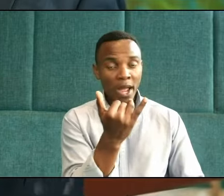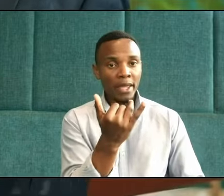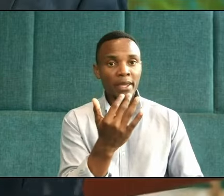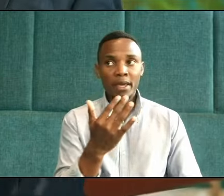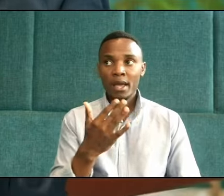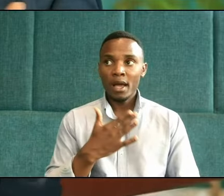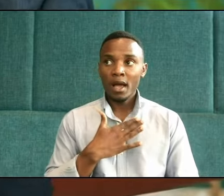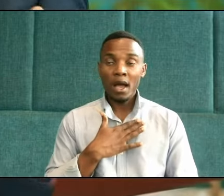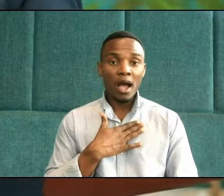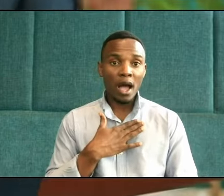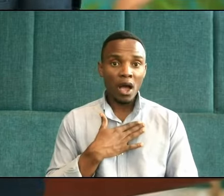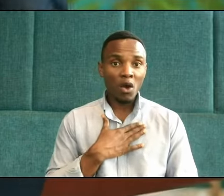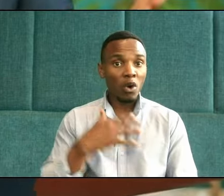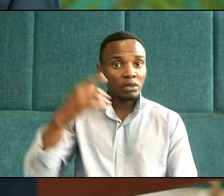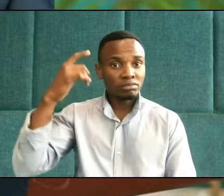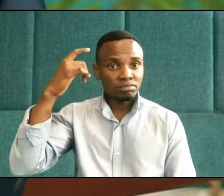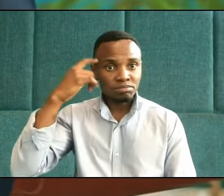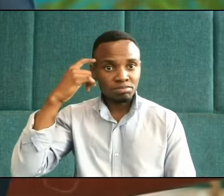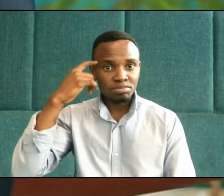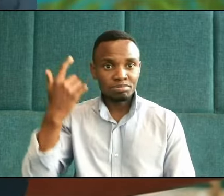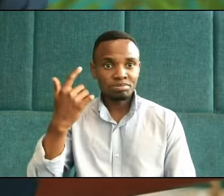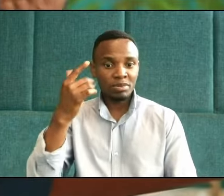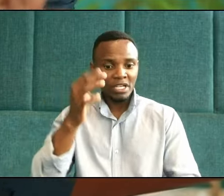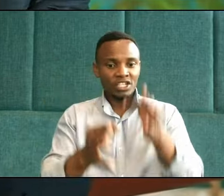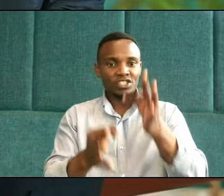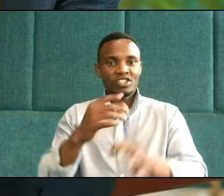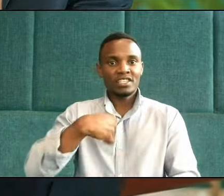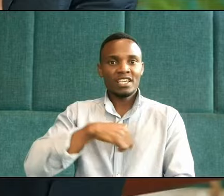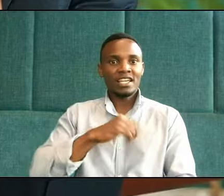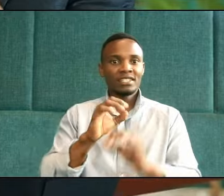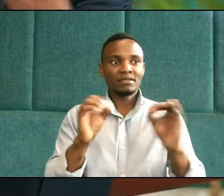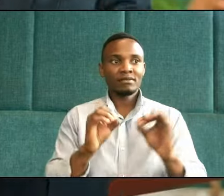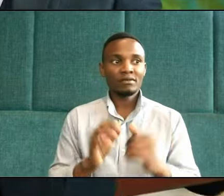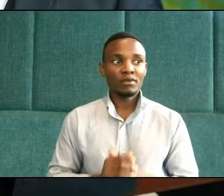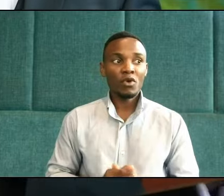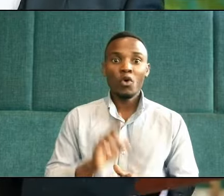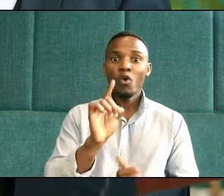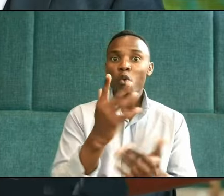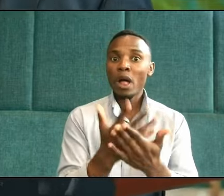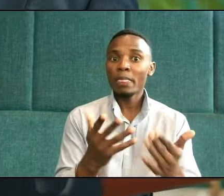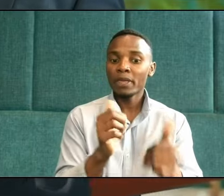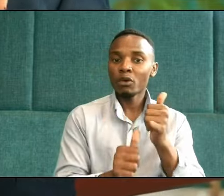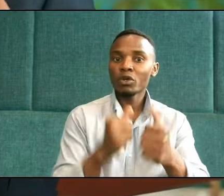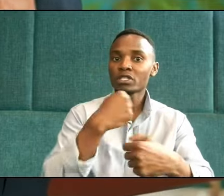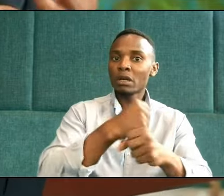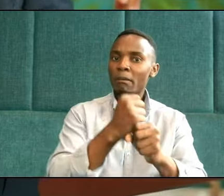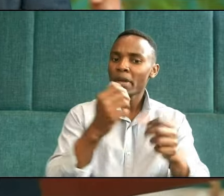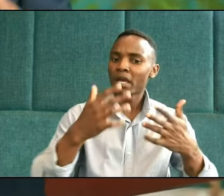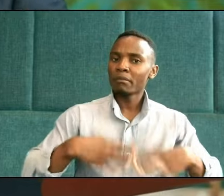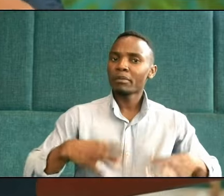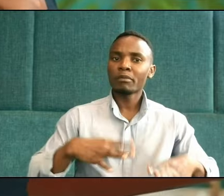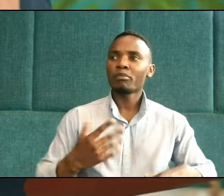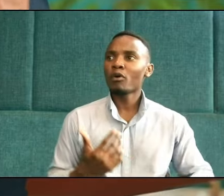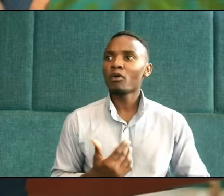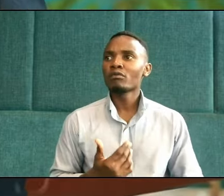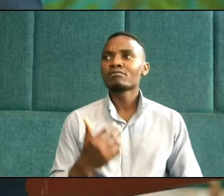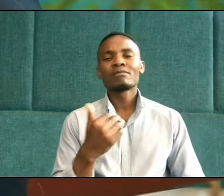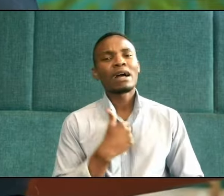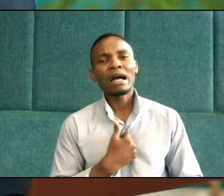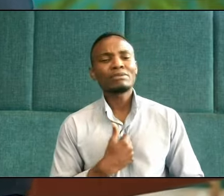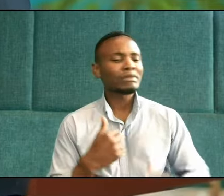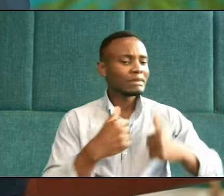consciences no longer judge us. One of the things which makes people to experience turmoil